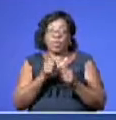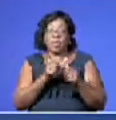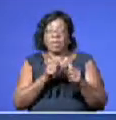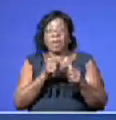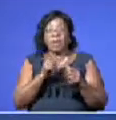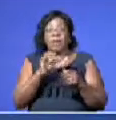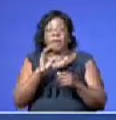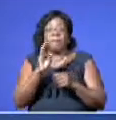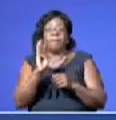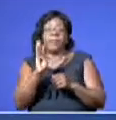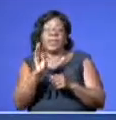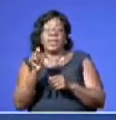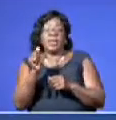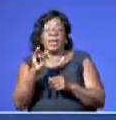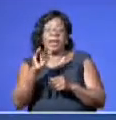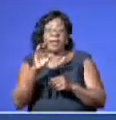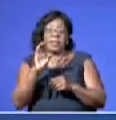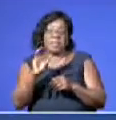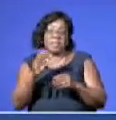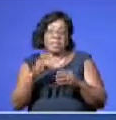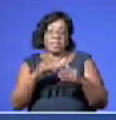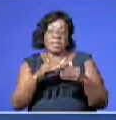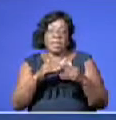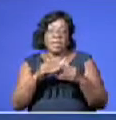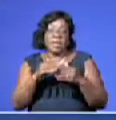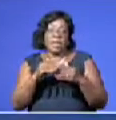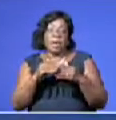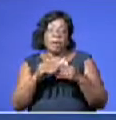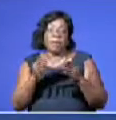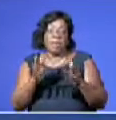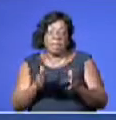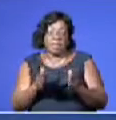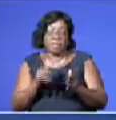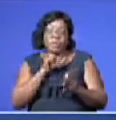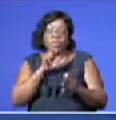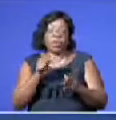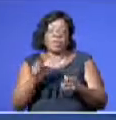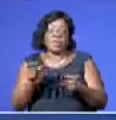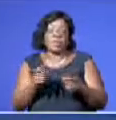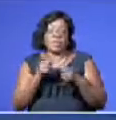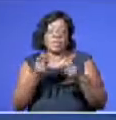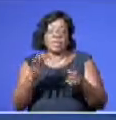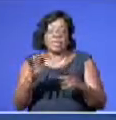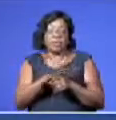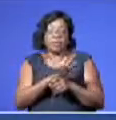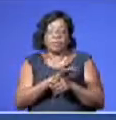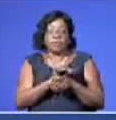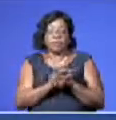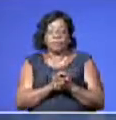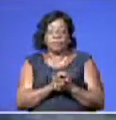BAIC officials have always been willing to answer and address any correspondence sent by members of the union.